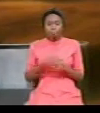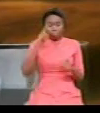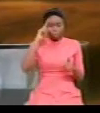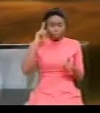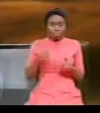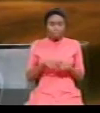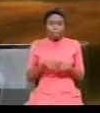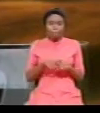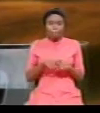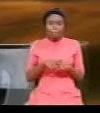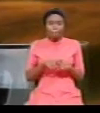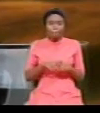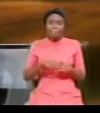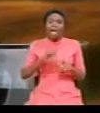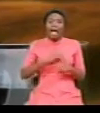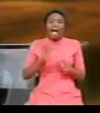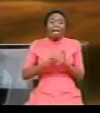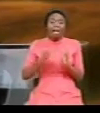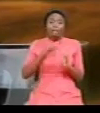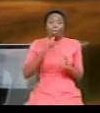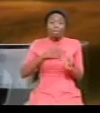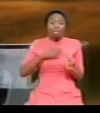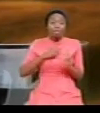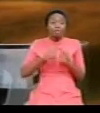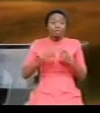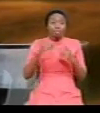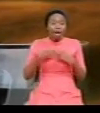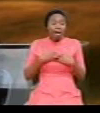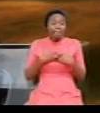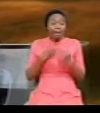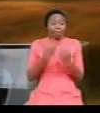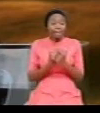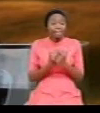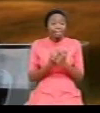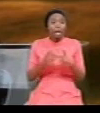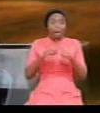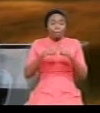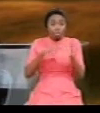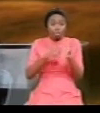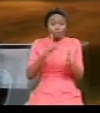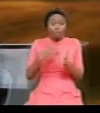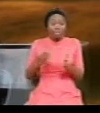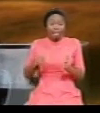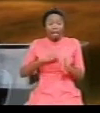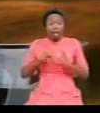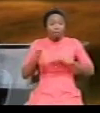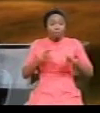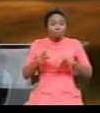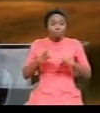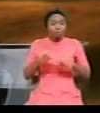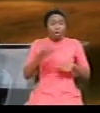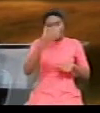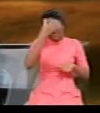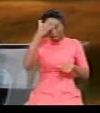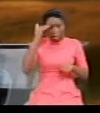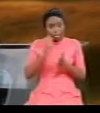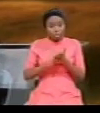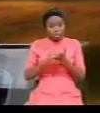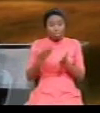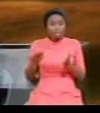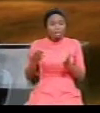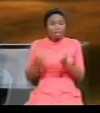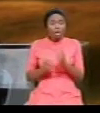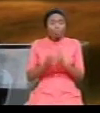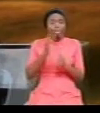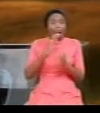Brethren, I count not myself to have apprehended, but this one thing I do, forgetting